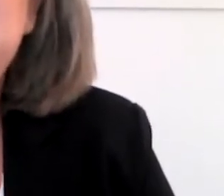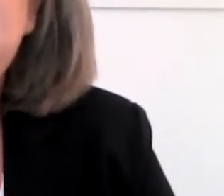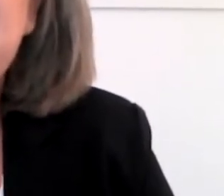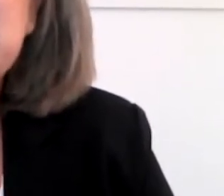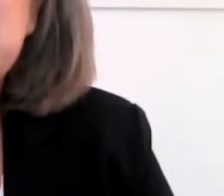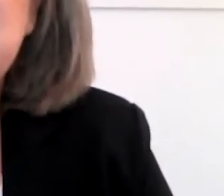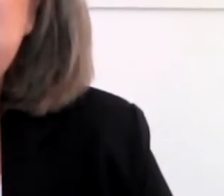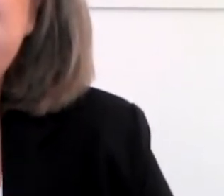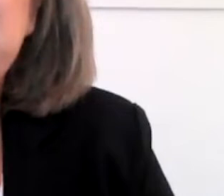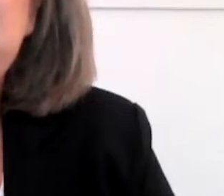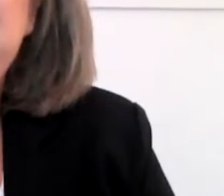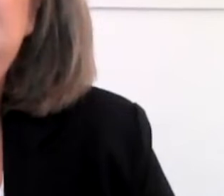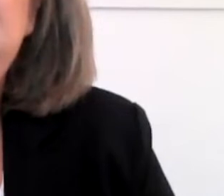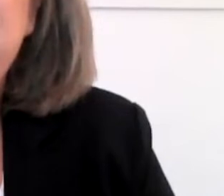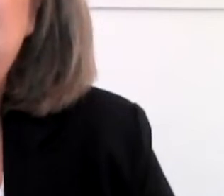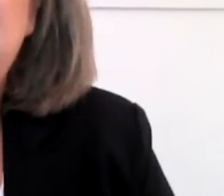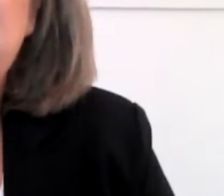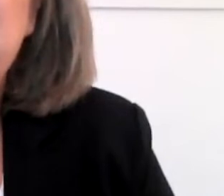found that